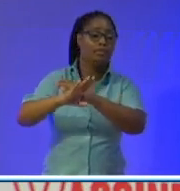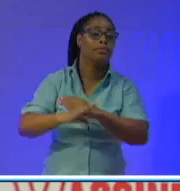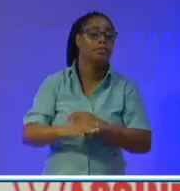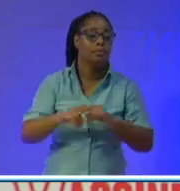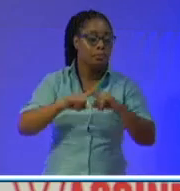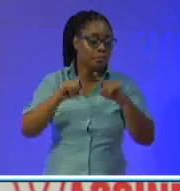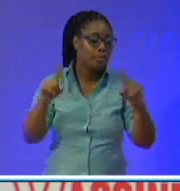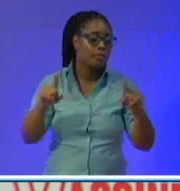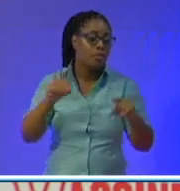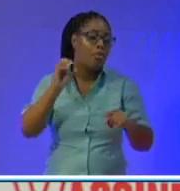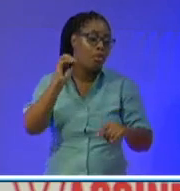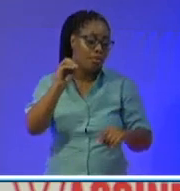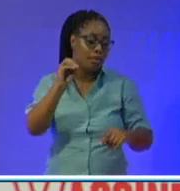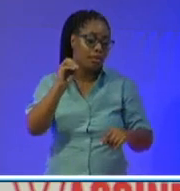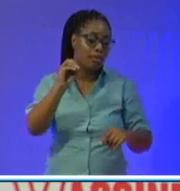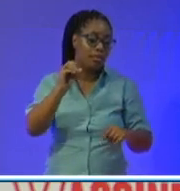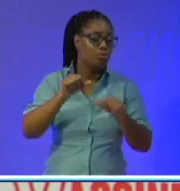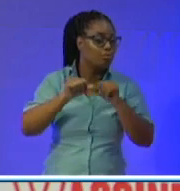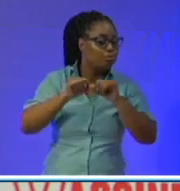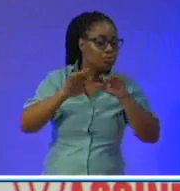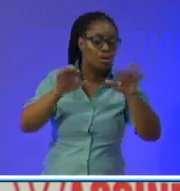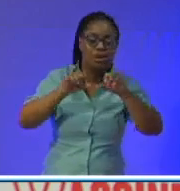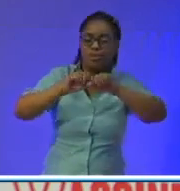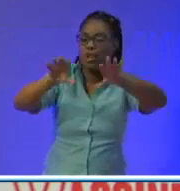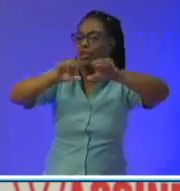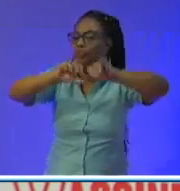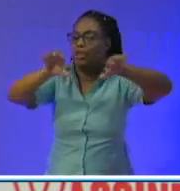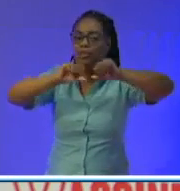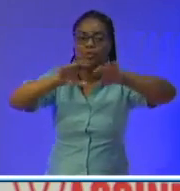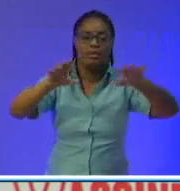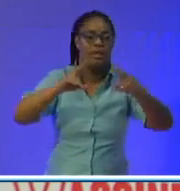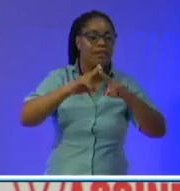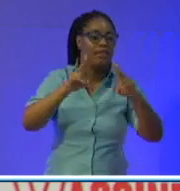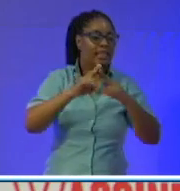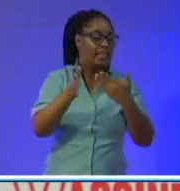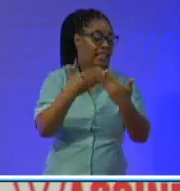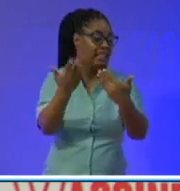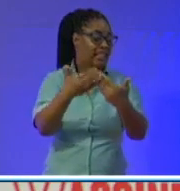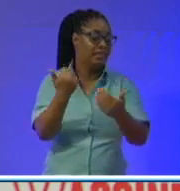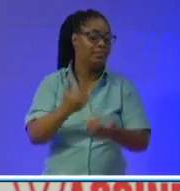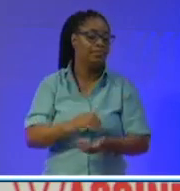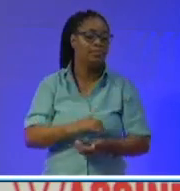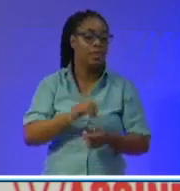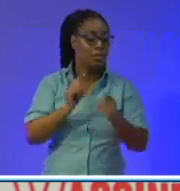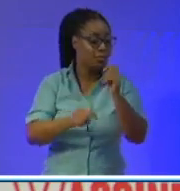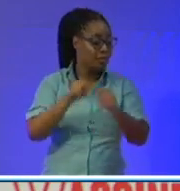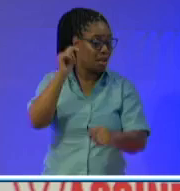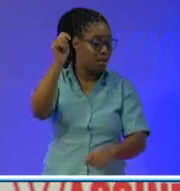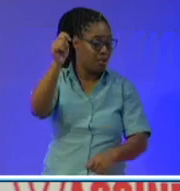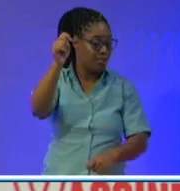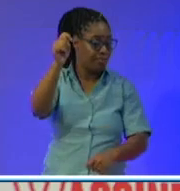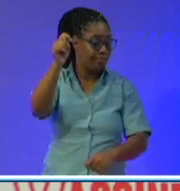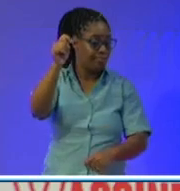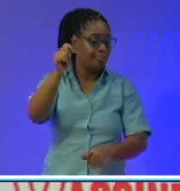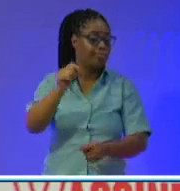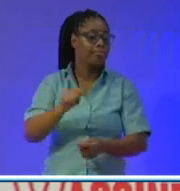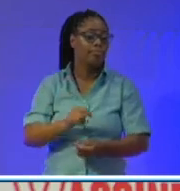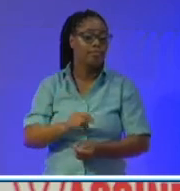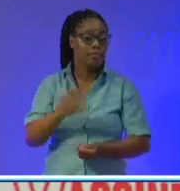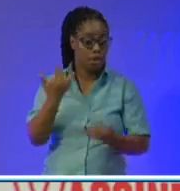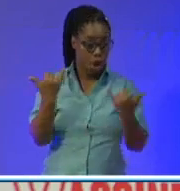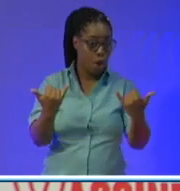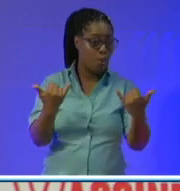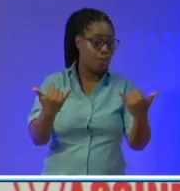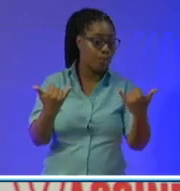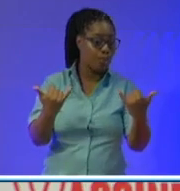dominant strain. Trinidad and Tobago, so far, with these variants of concern, we have